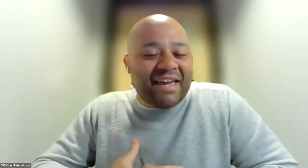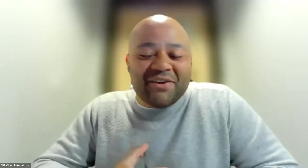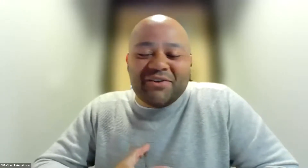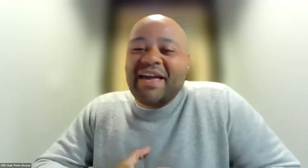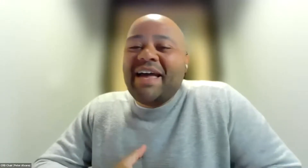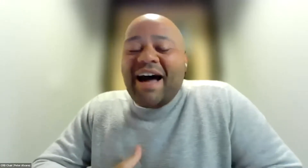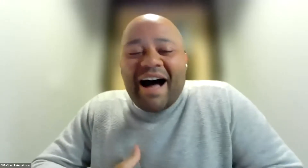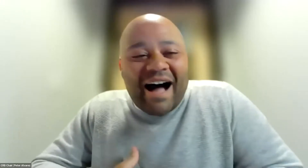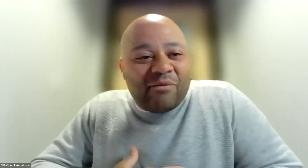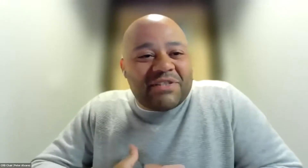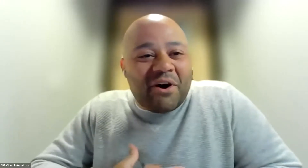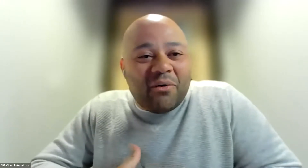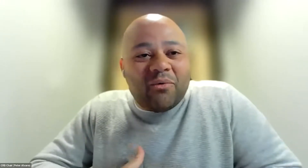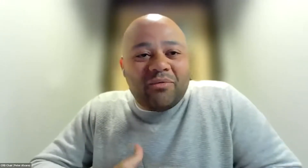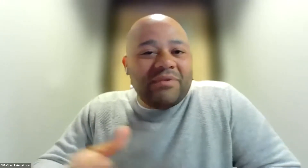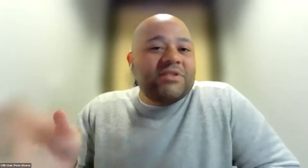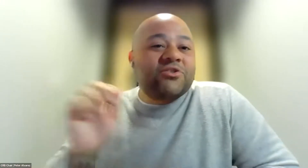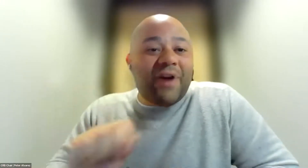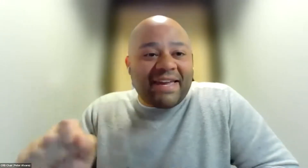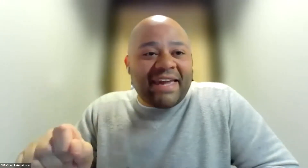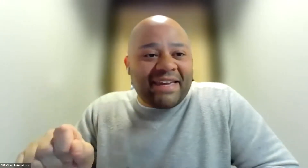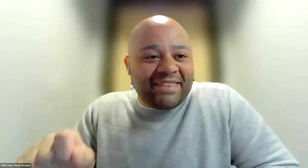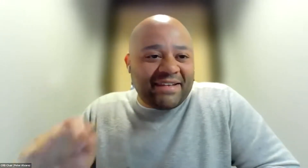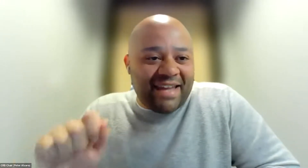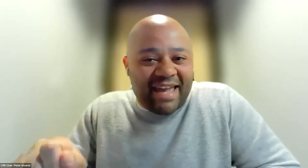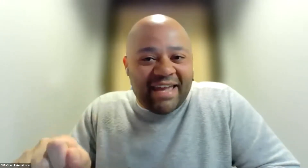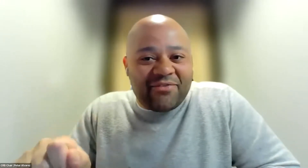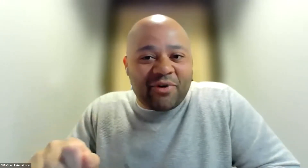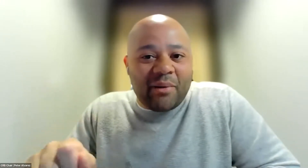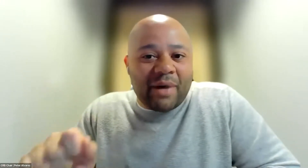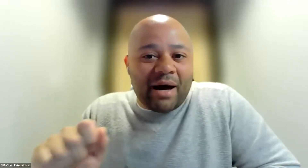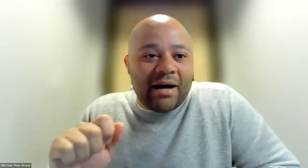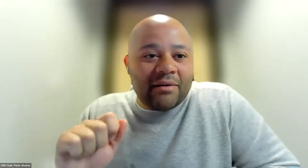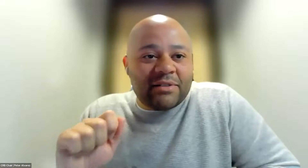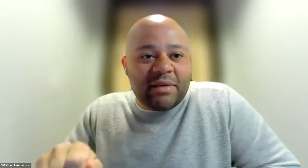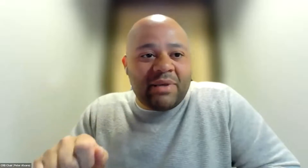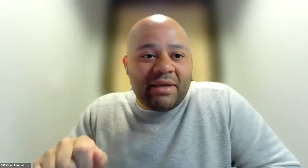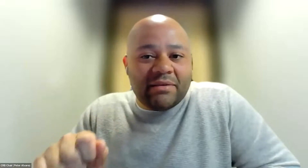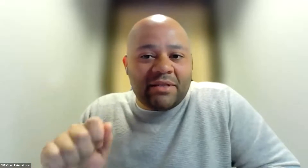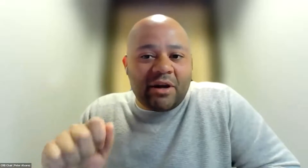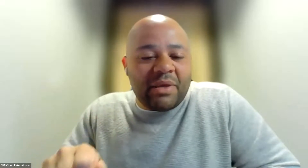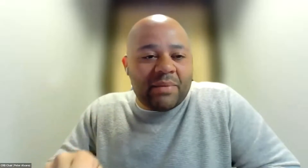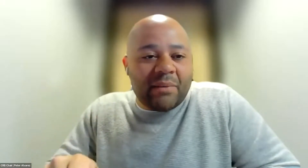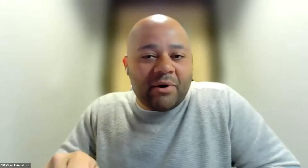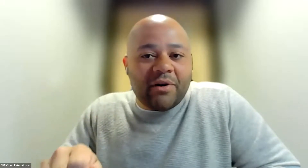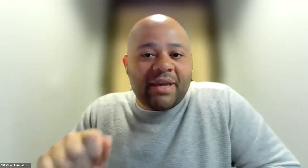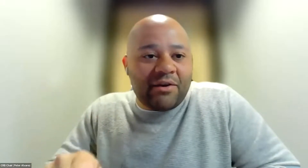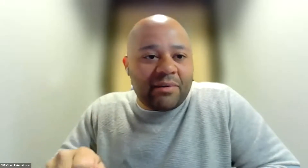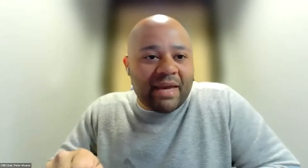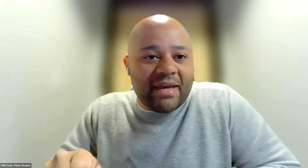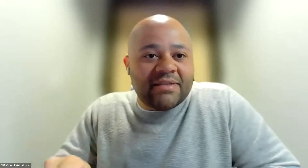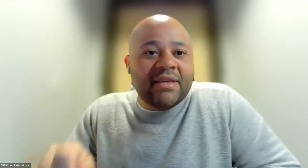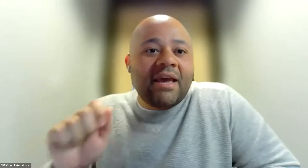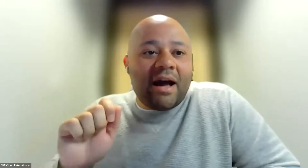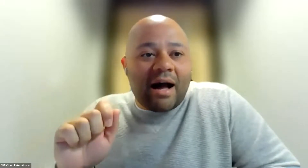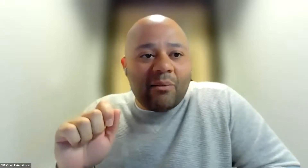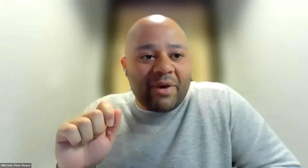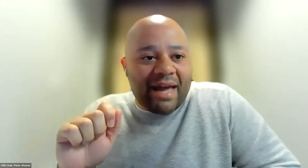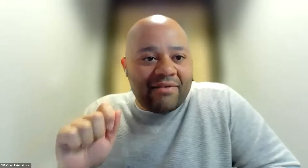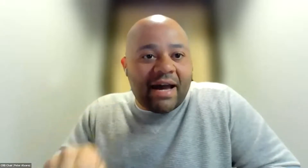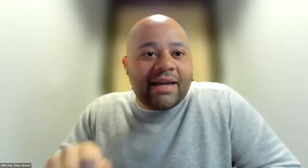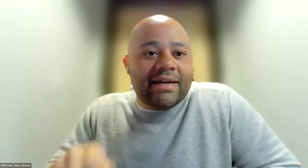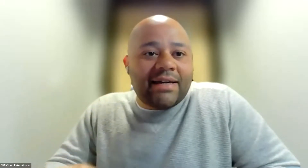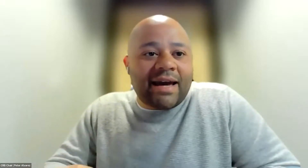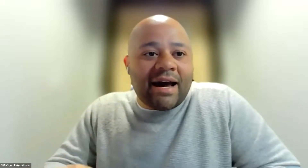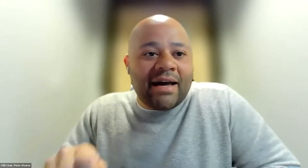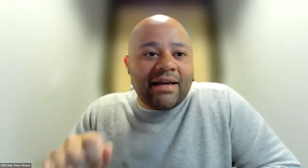Okay. Thank you. So striking the nay from CRB member Carrie Mays, we